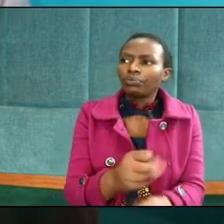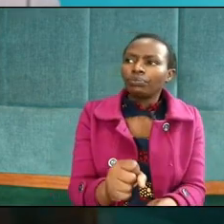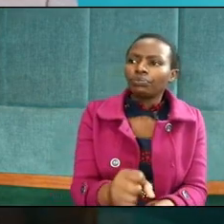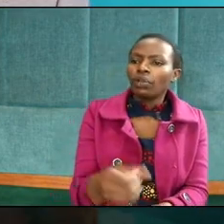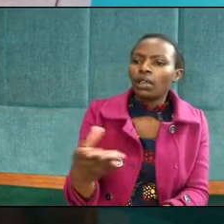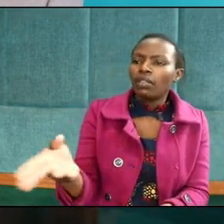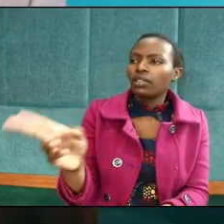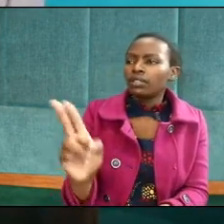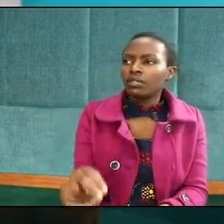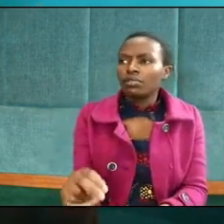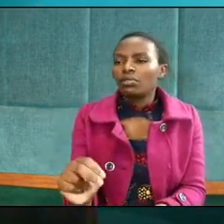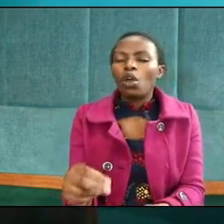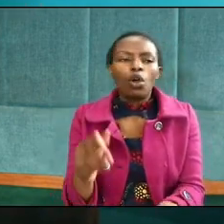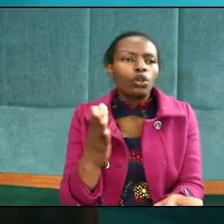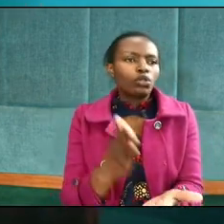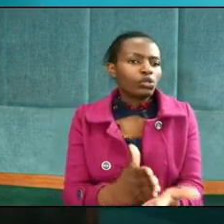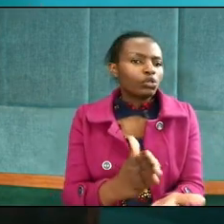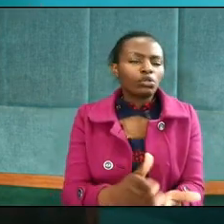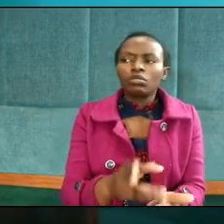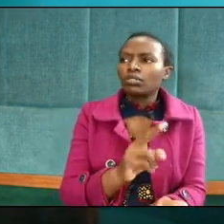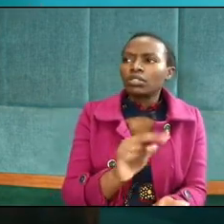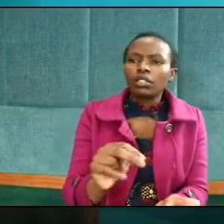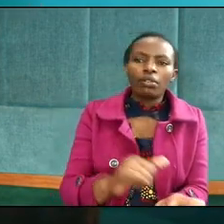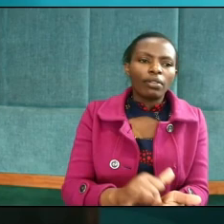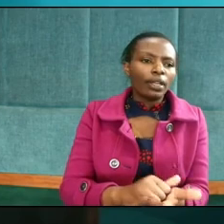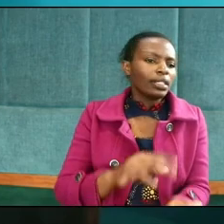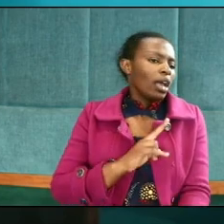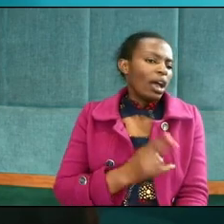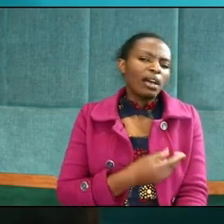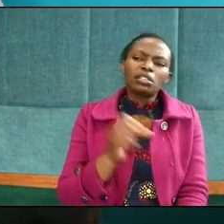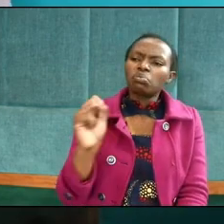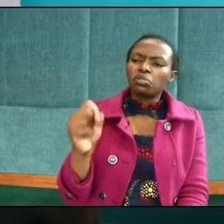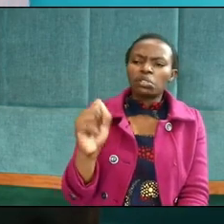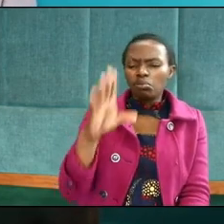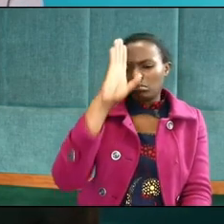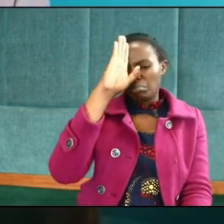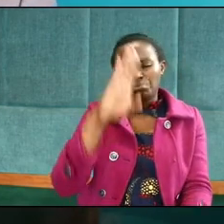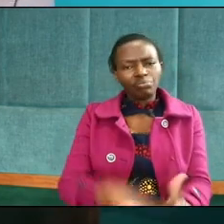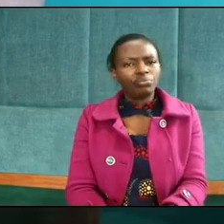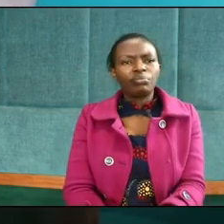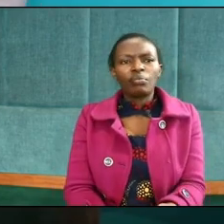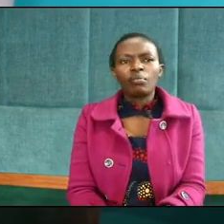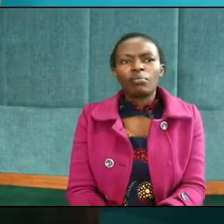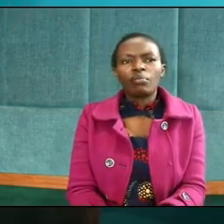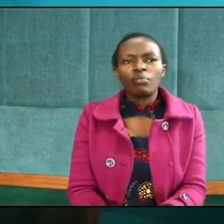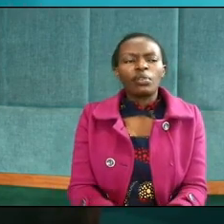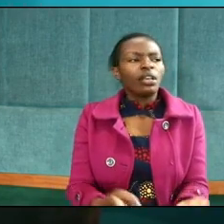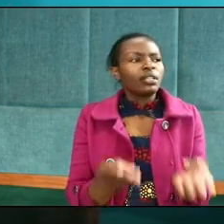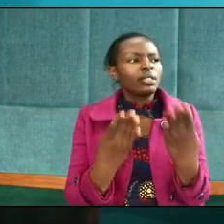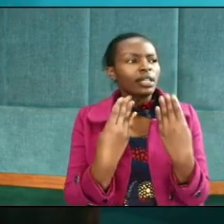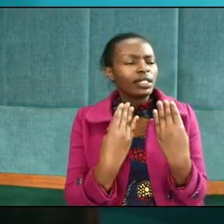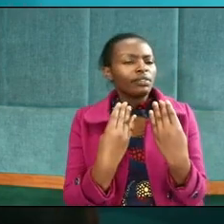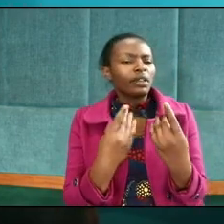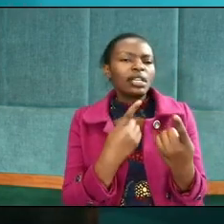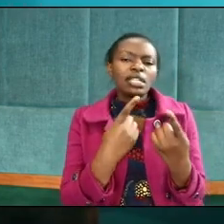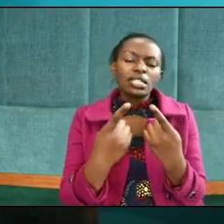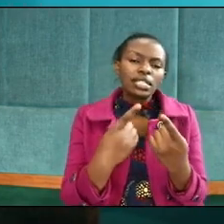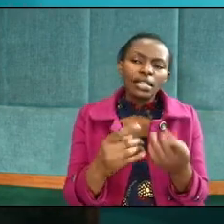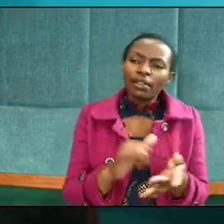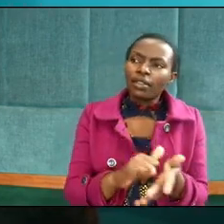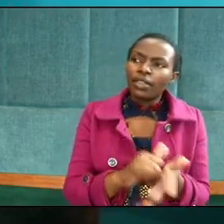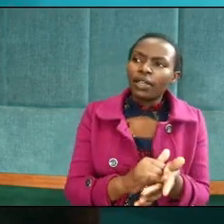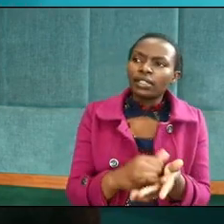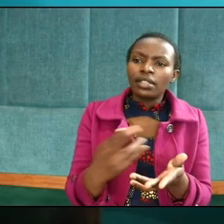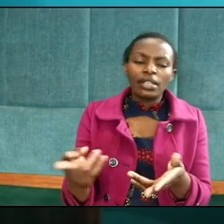not any true than we can believe as believers. Satisfying social relationships